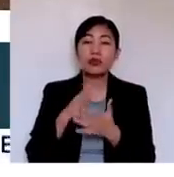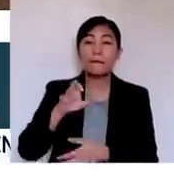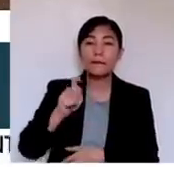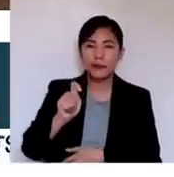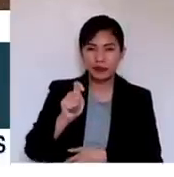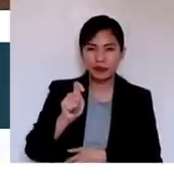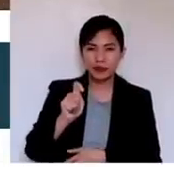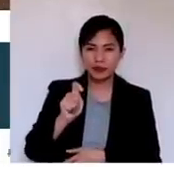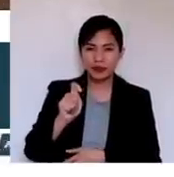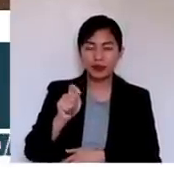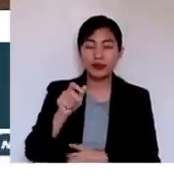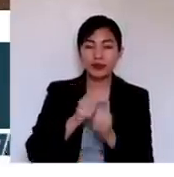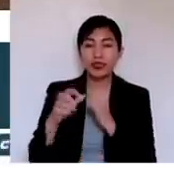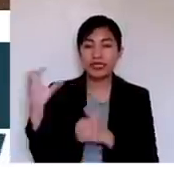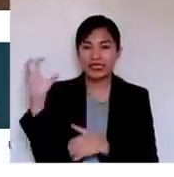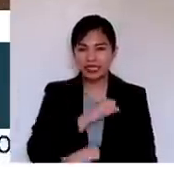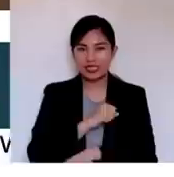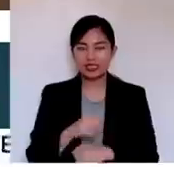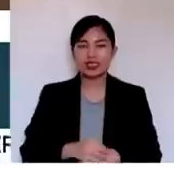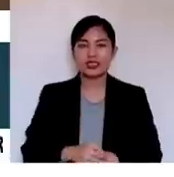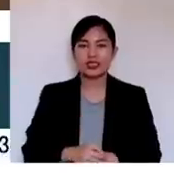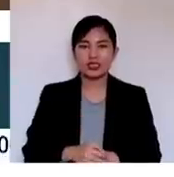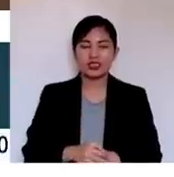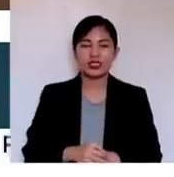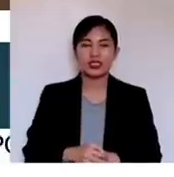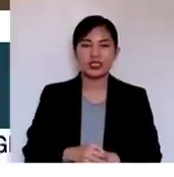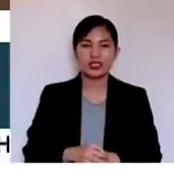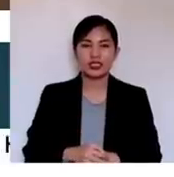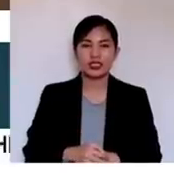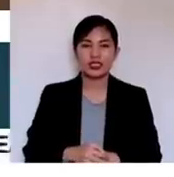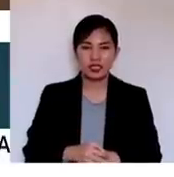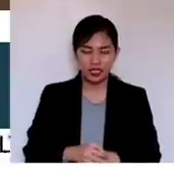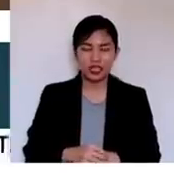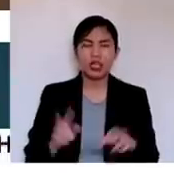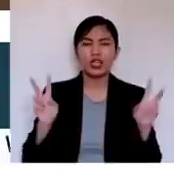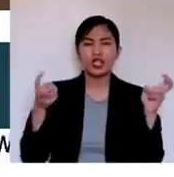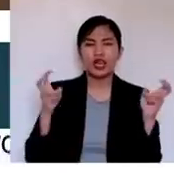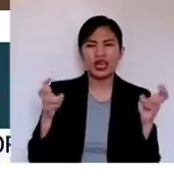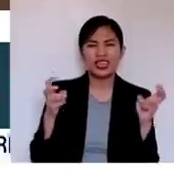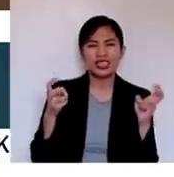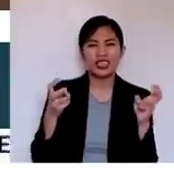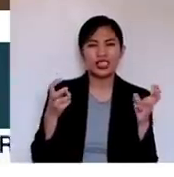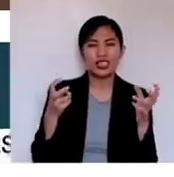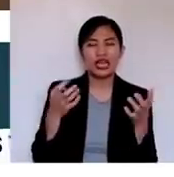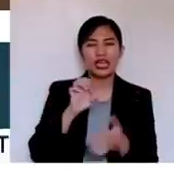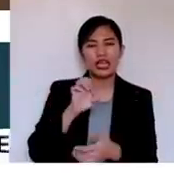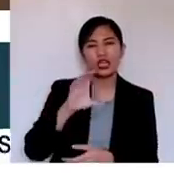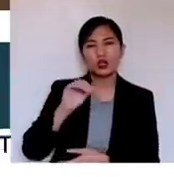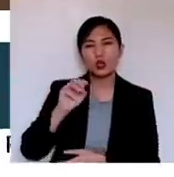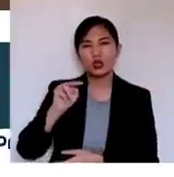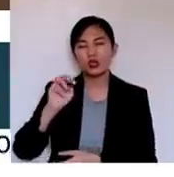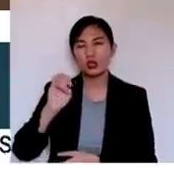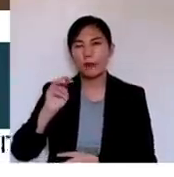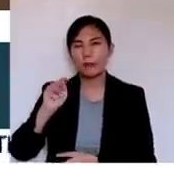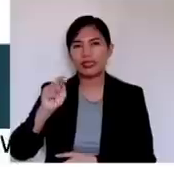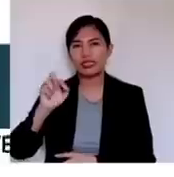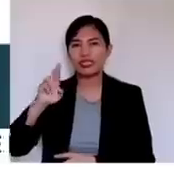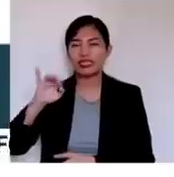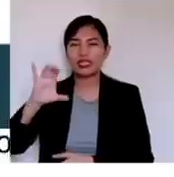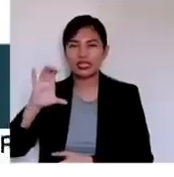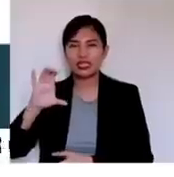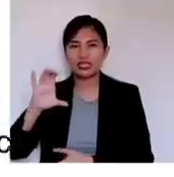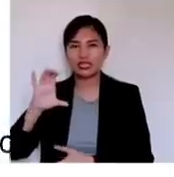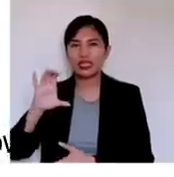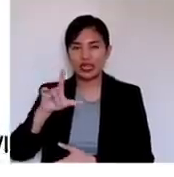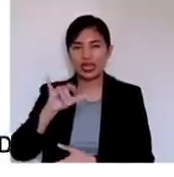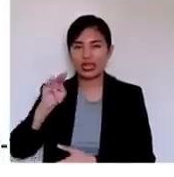we call it an econometric line. Sorry for the term, but yeah, an OLS line. All right. Thanks again, Alan Herman